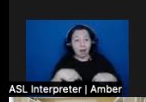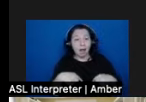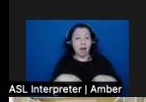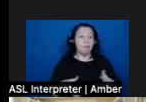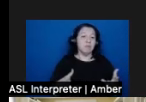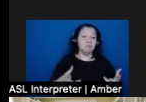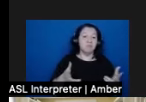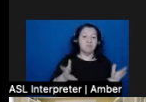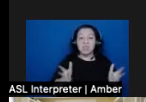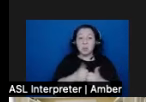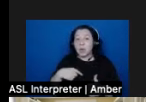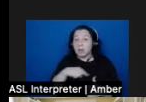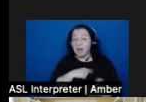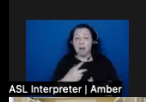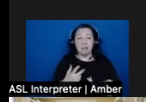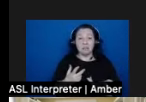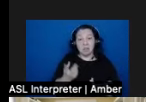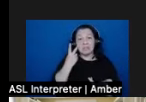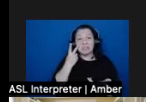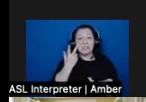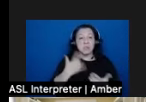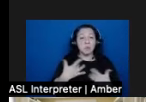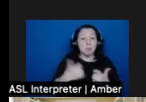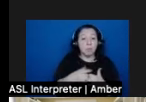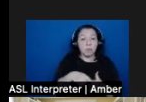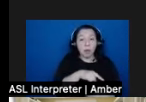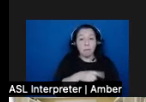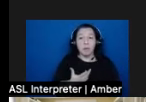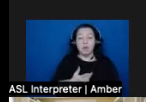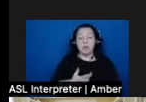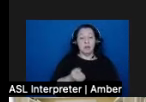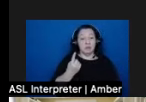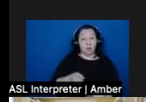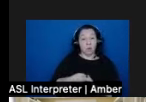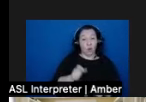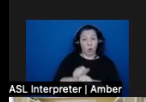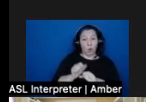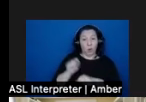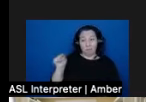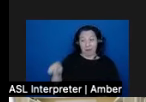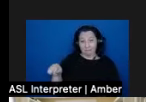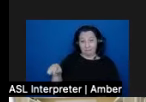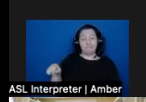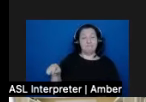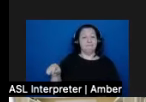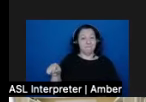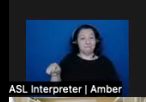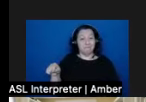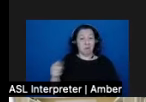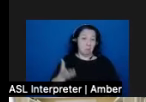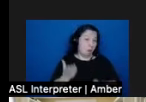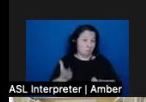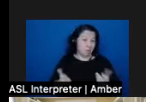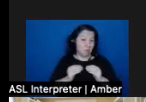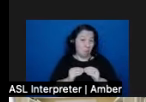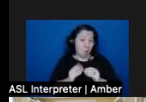kind of check in on where they are, where when they're working with a mental health professional, it's probably going to be in a